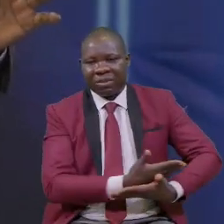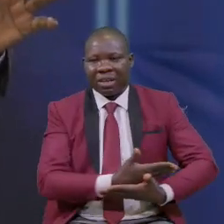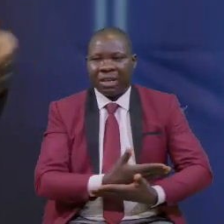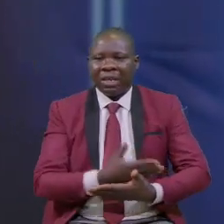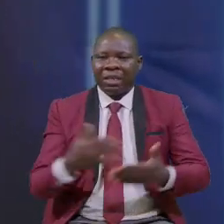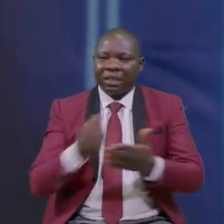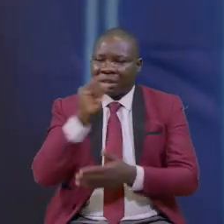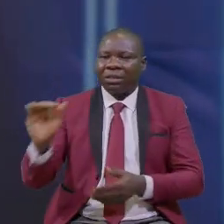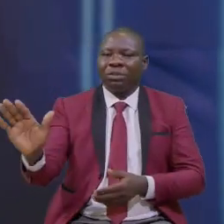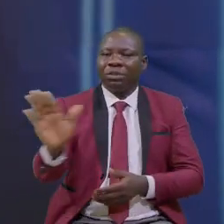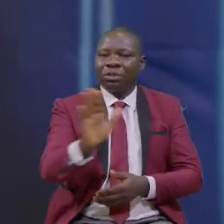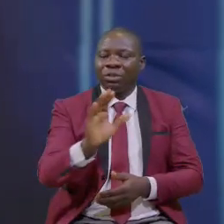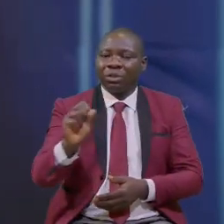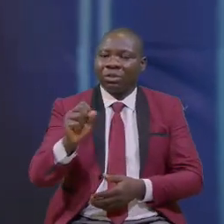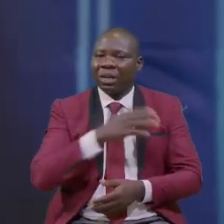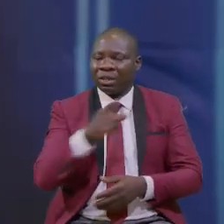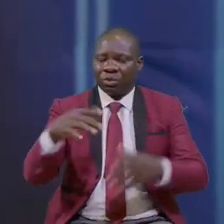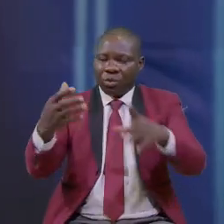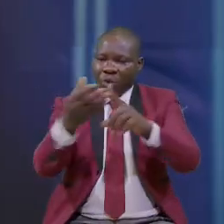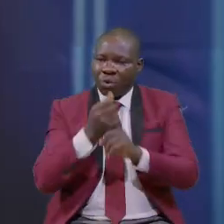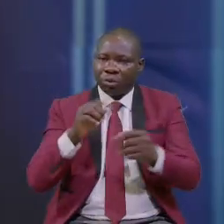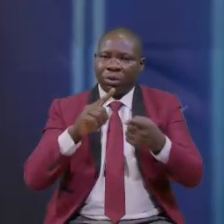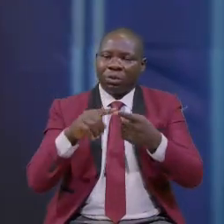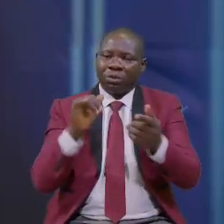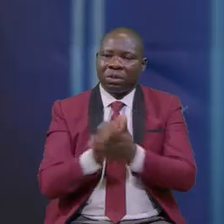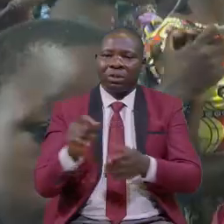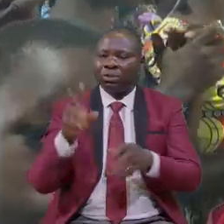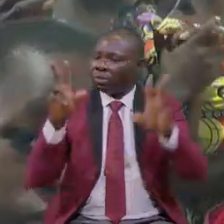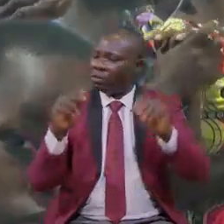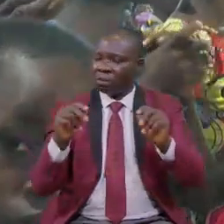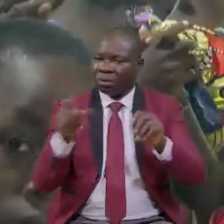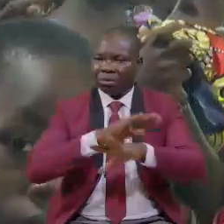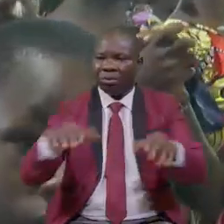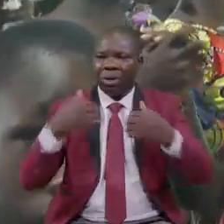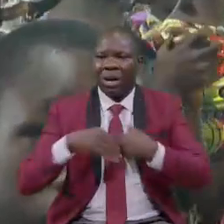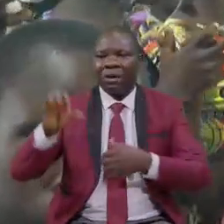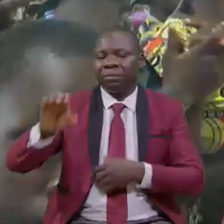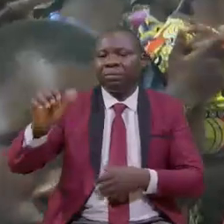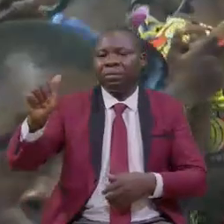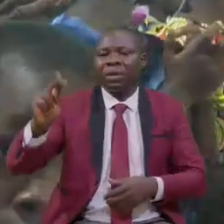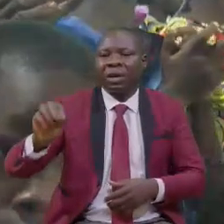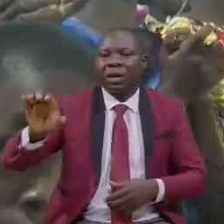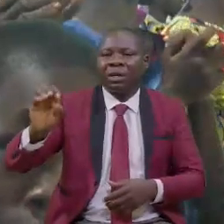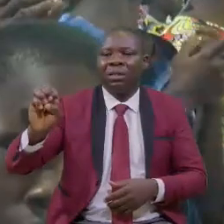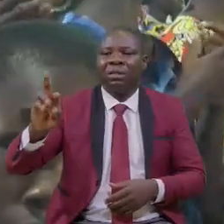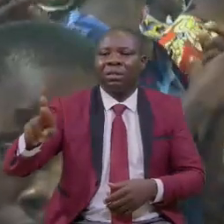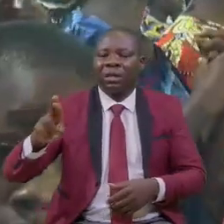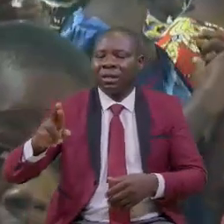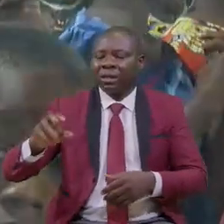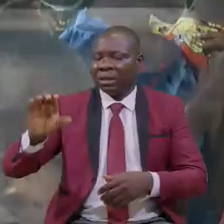yours, and you hold on to that. No, you don't have cancer. Cancer missed its